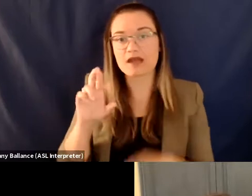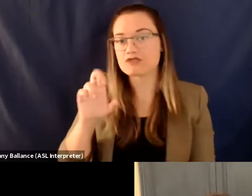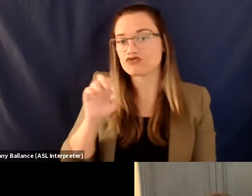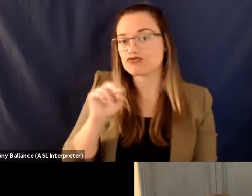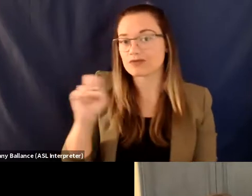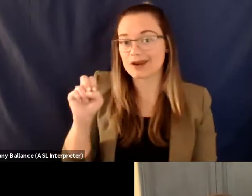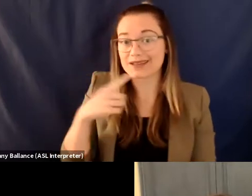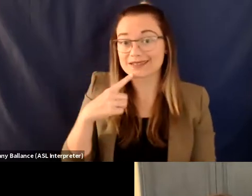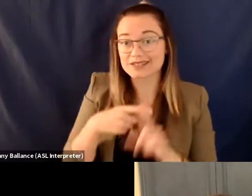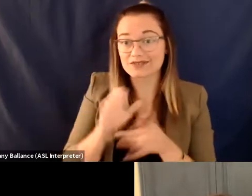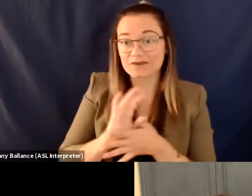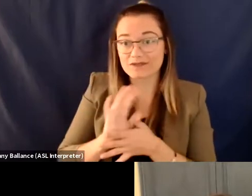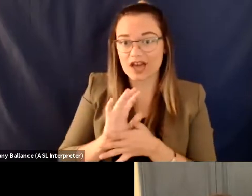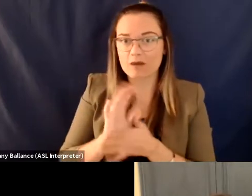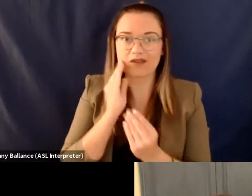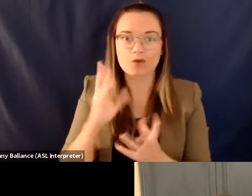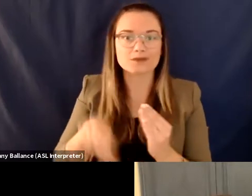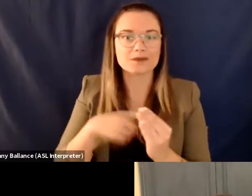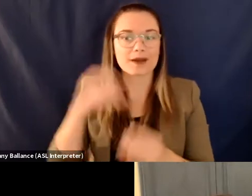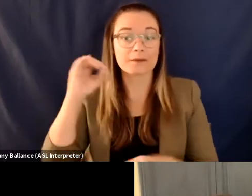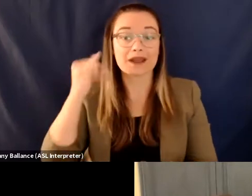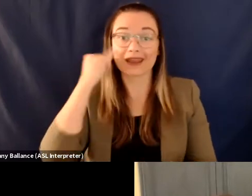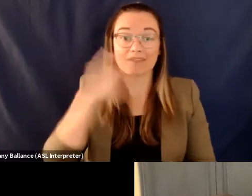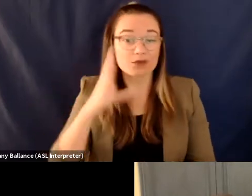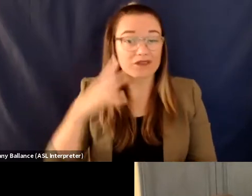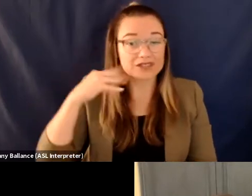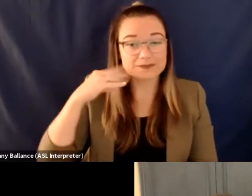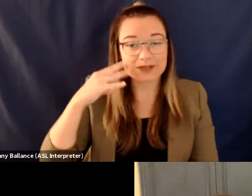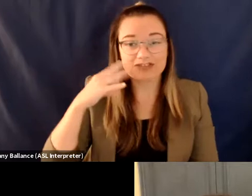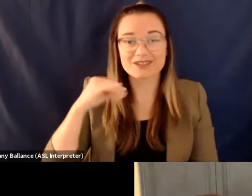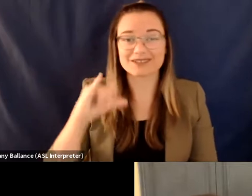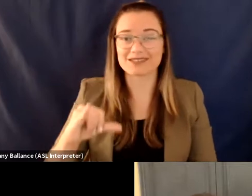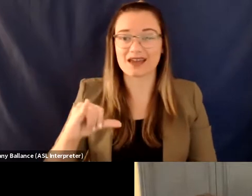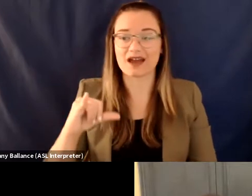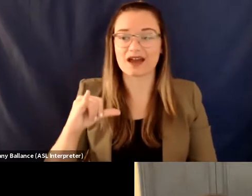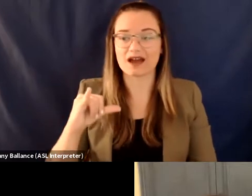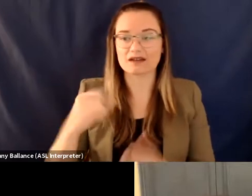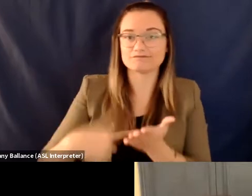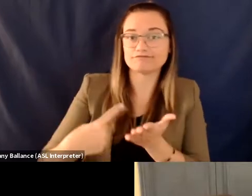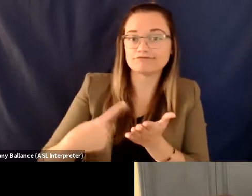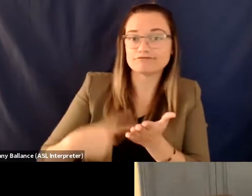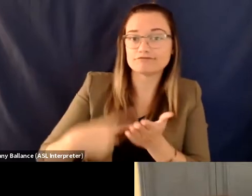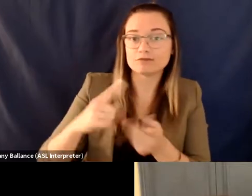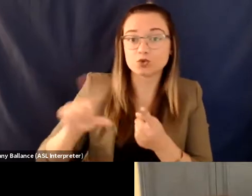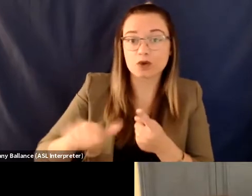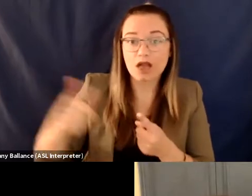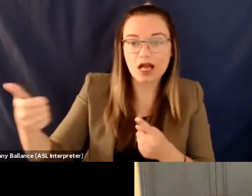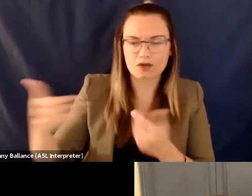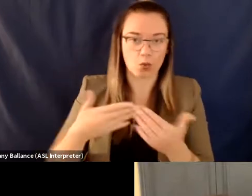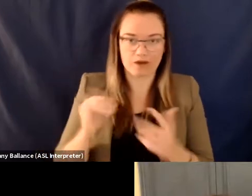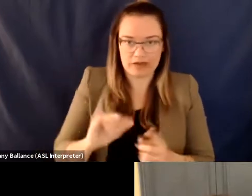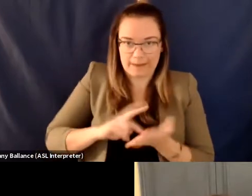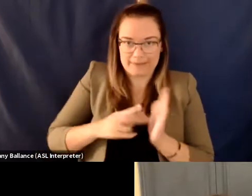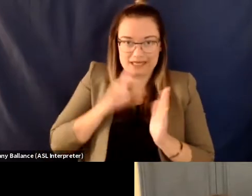experience informs opinion. And so if you never have the experience of having to talk to the other, whatever that other is for